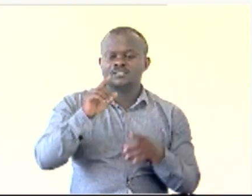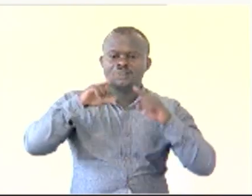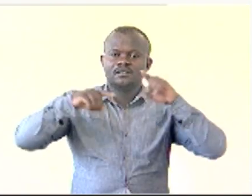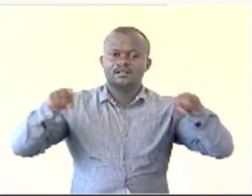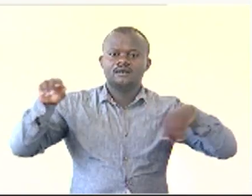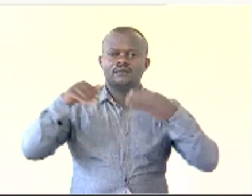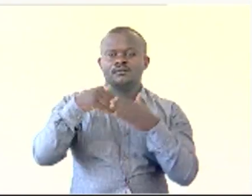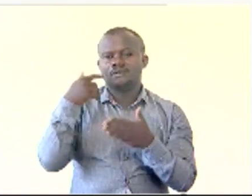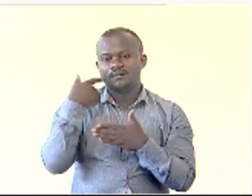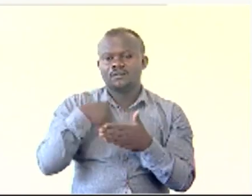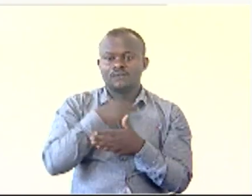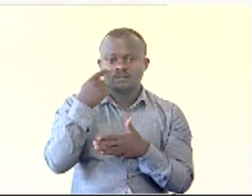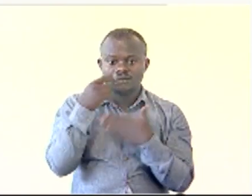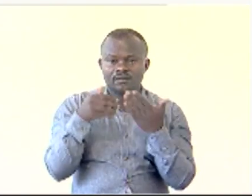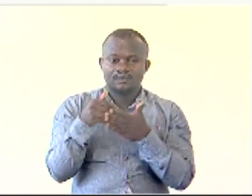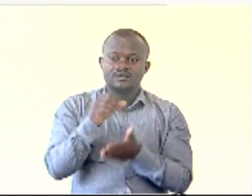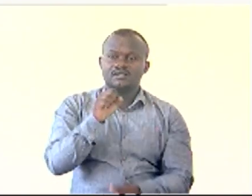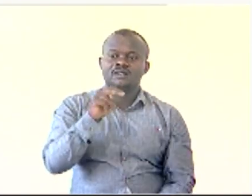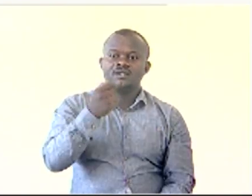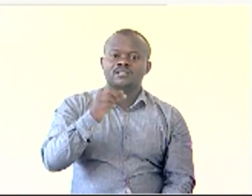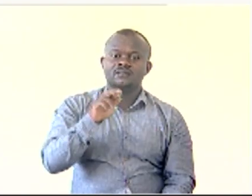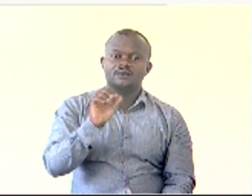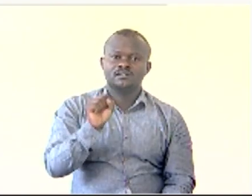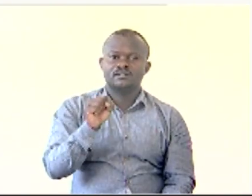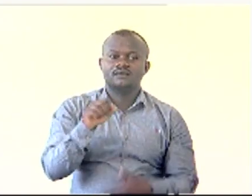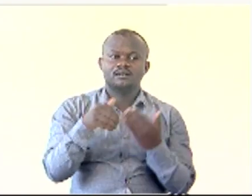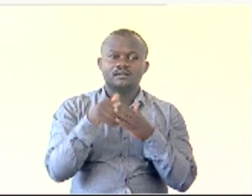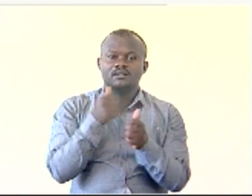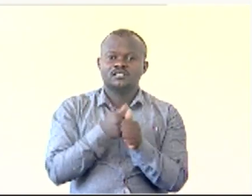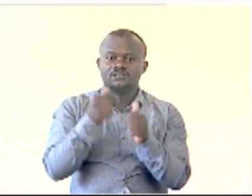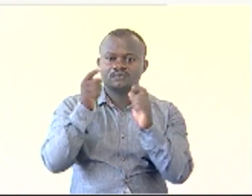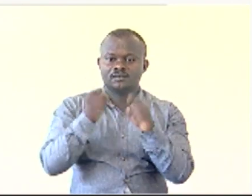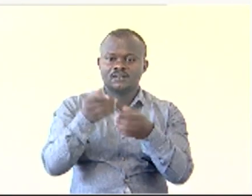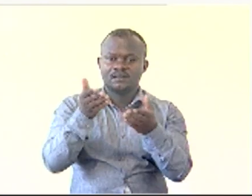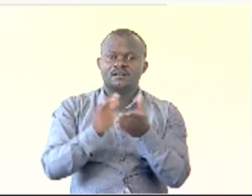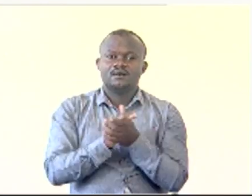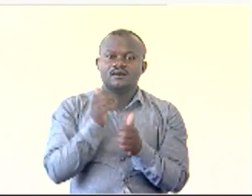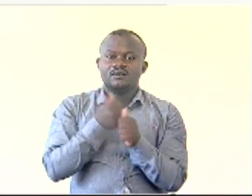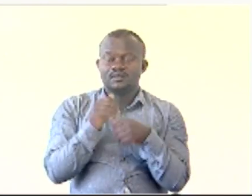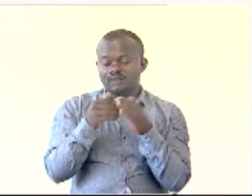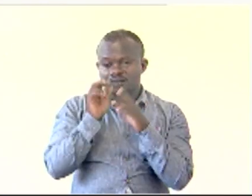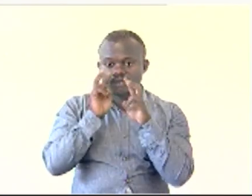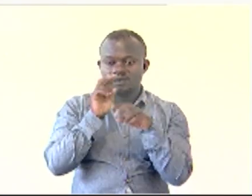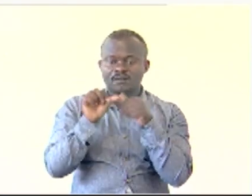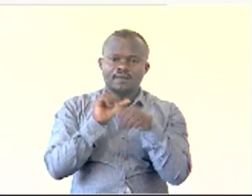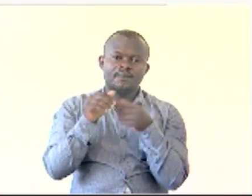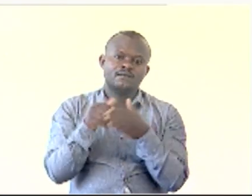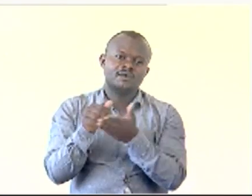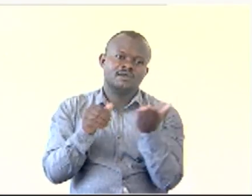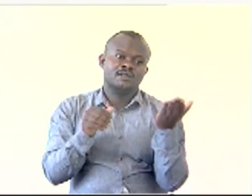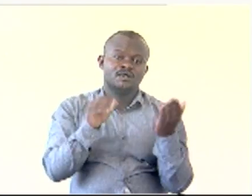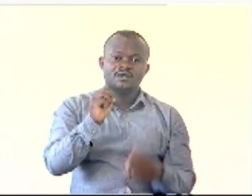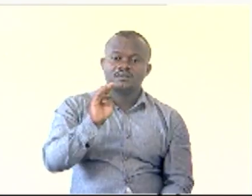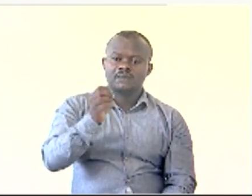Inside the diagrams, we have what you call synovial fluid, which is located here, which is found around like this membrane, all